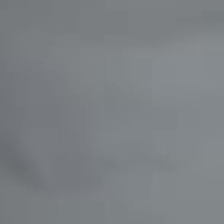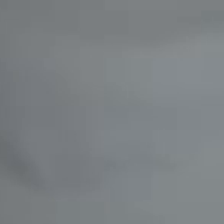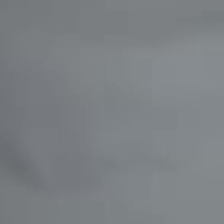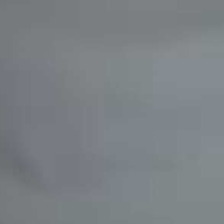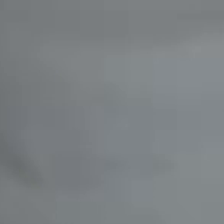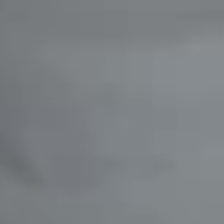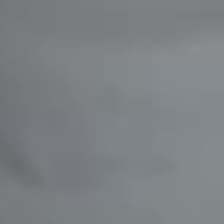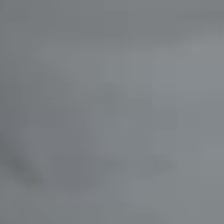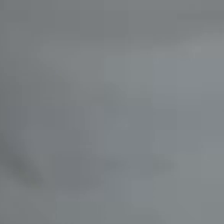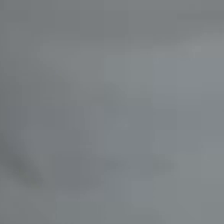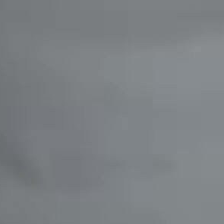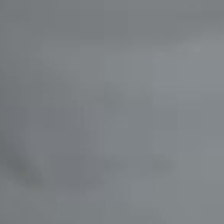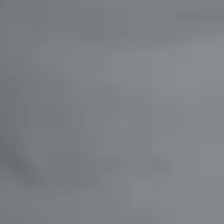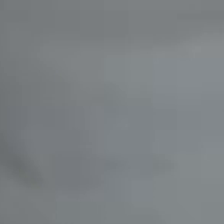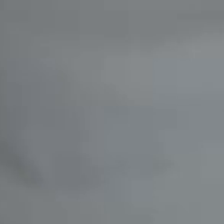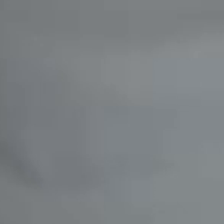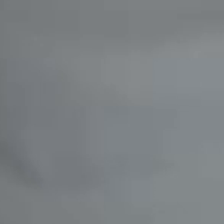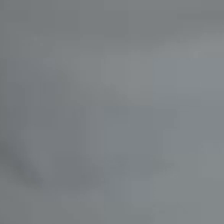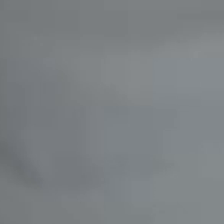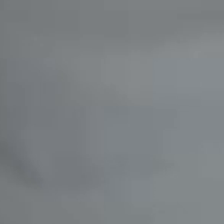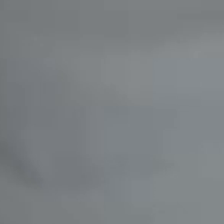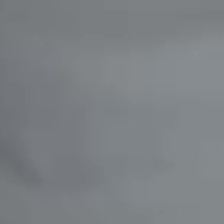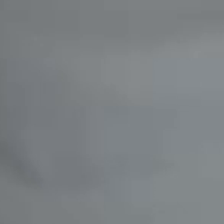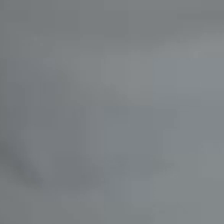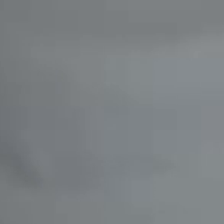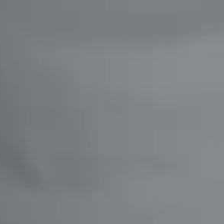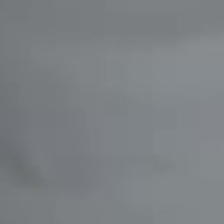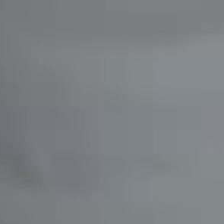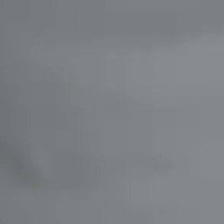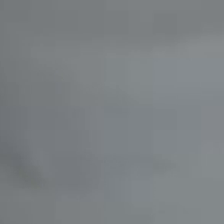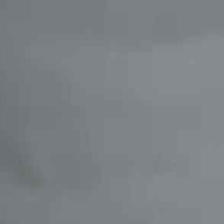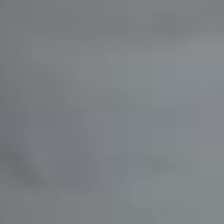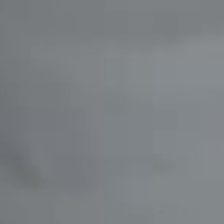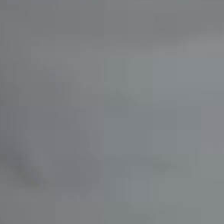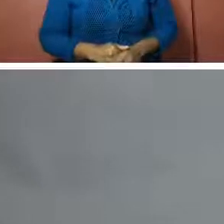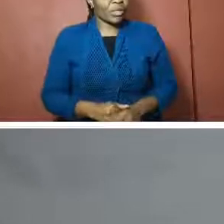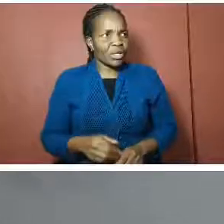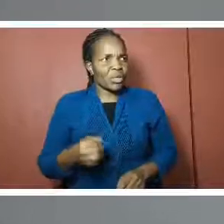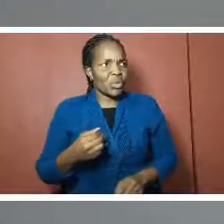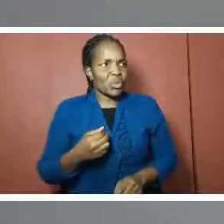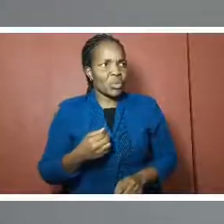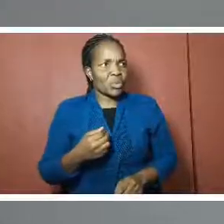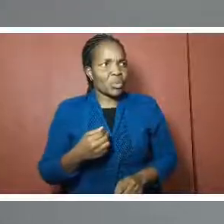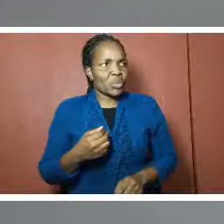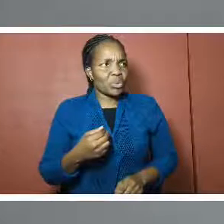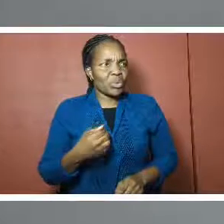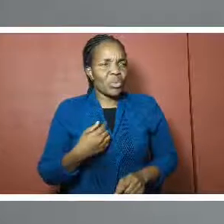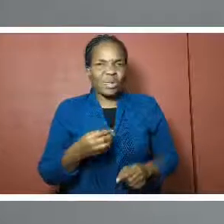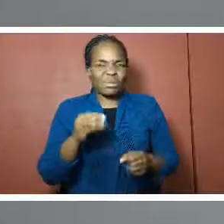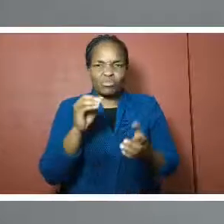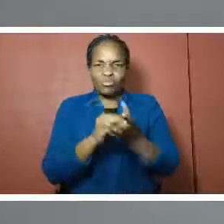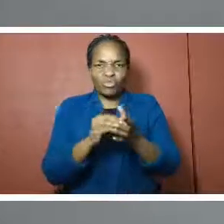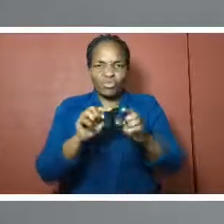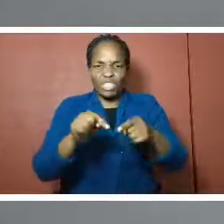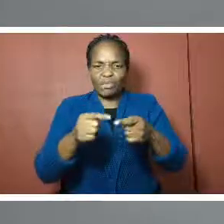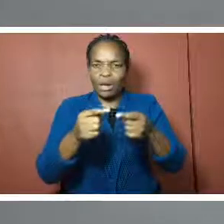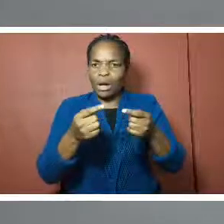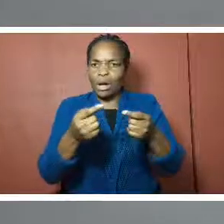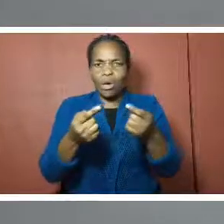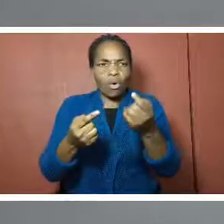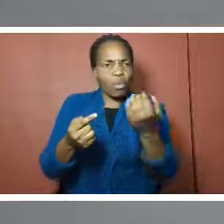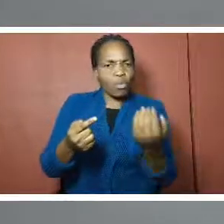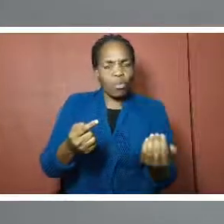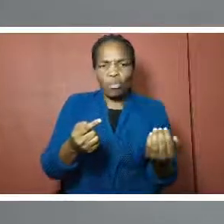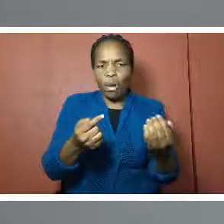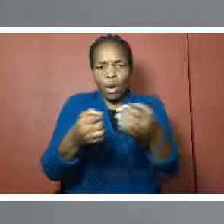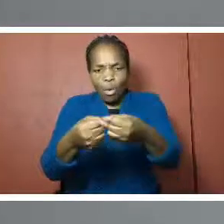staircases, bridges. So we don't actually in furniture and cabinets, which is more